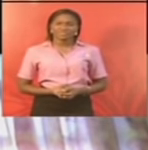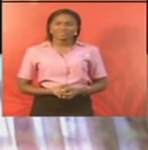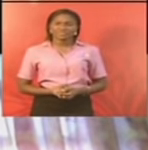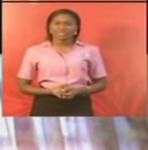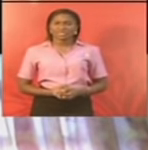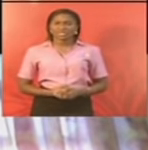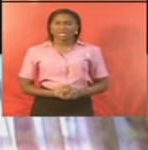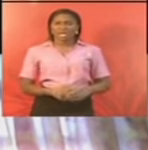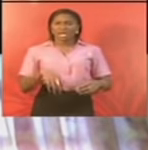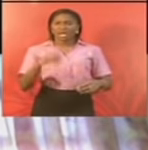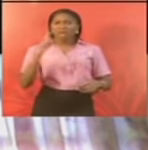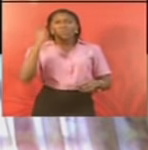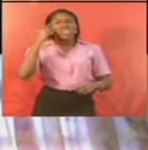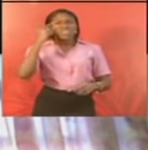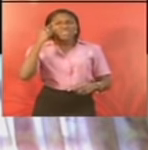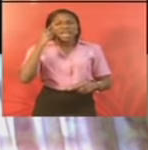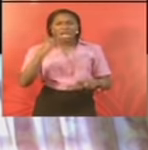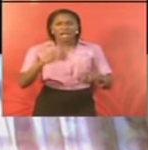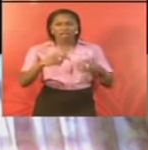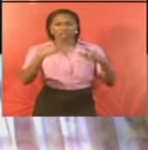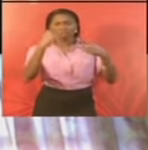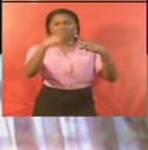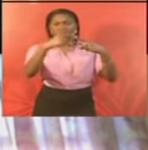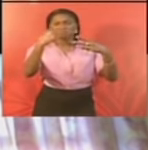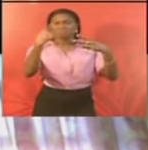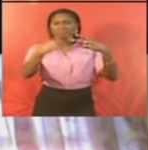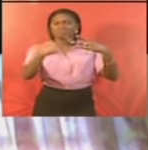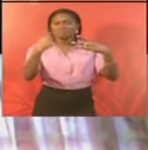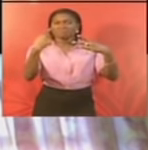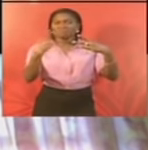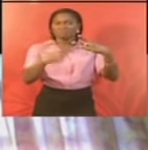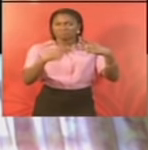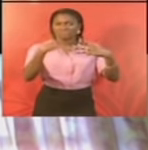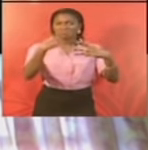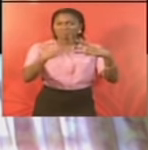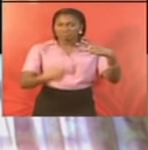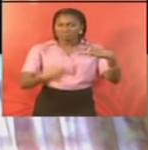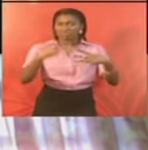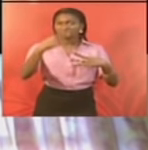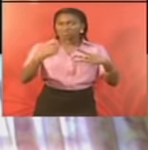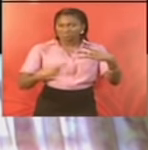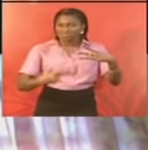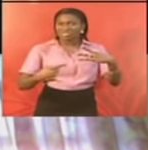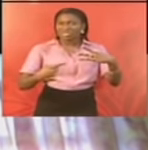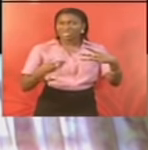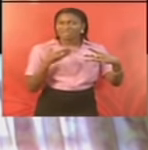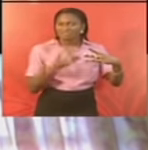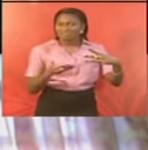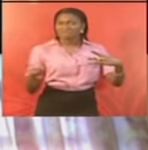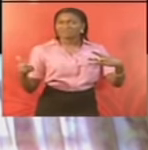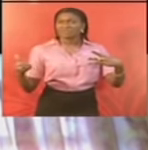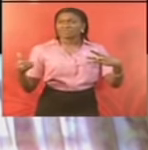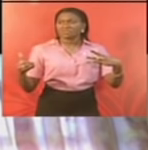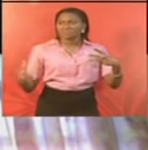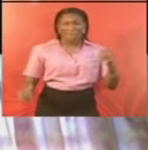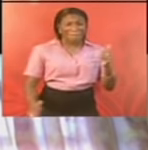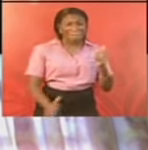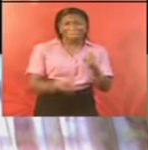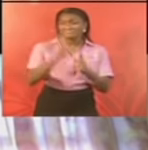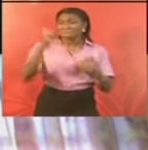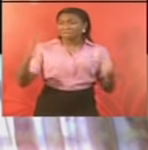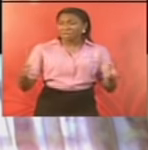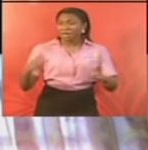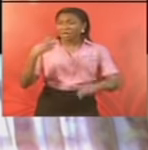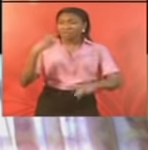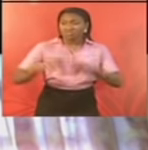3 areas of the COVID fight that the system is under the greatest amount of strain,